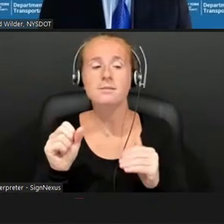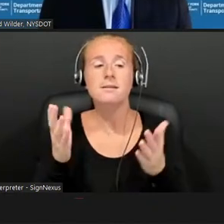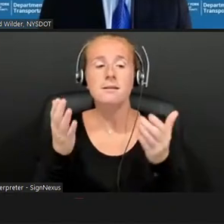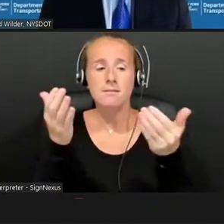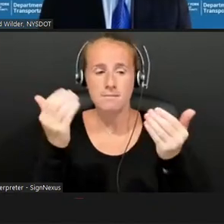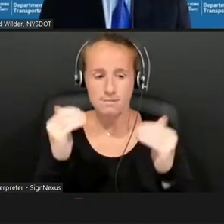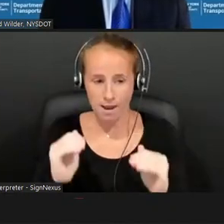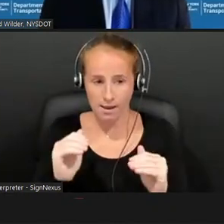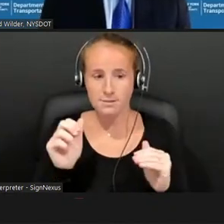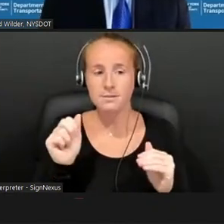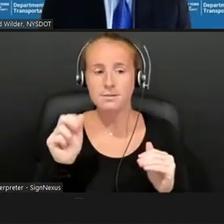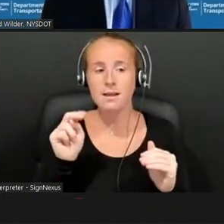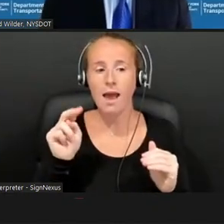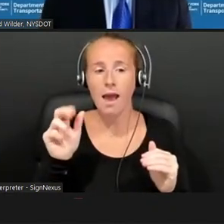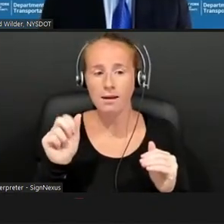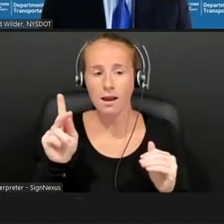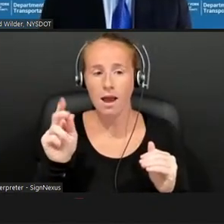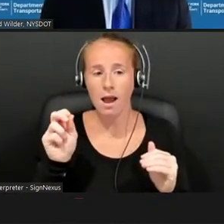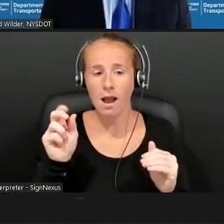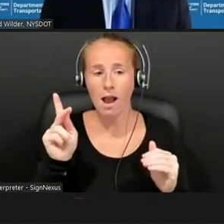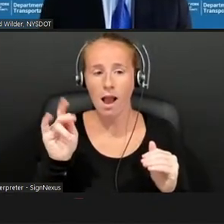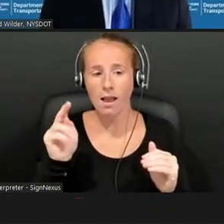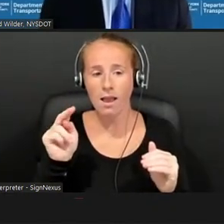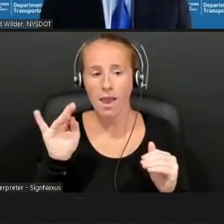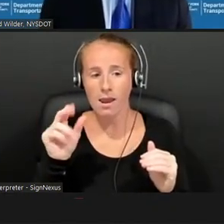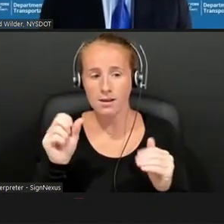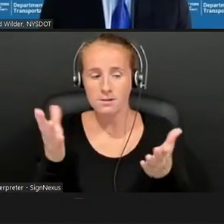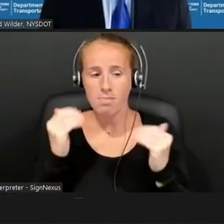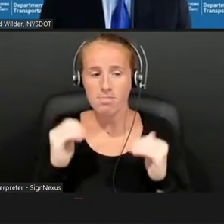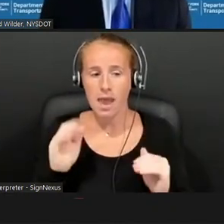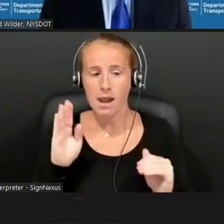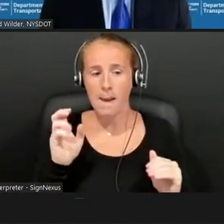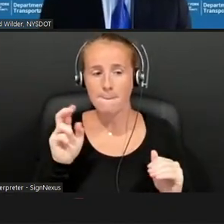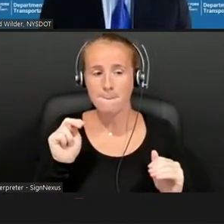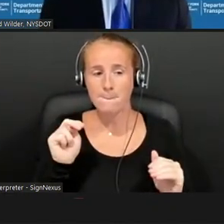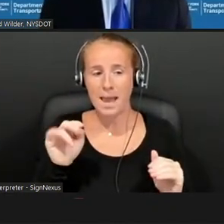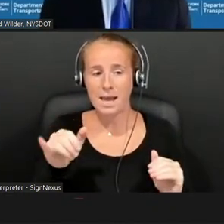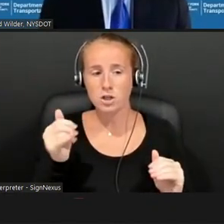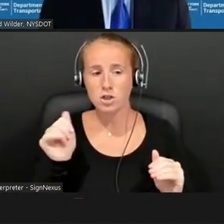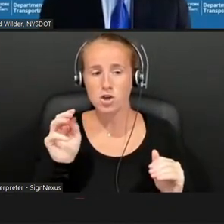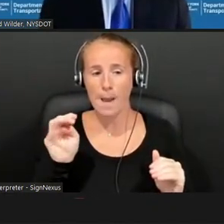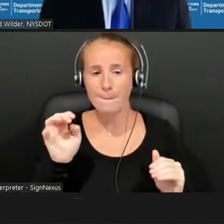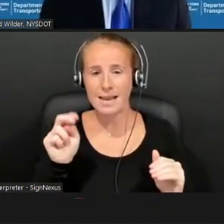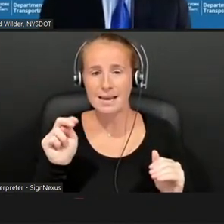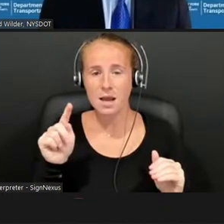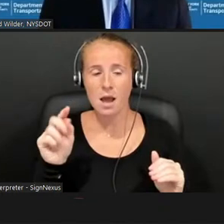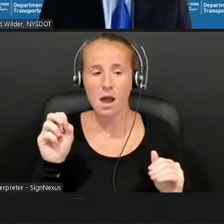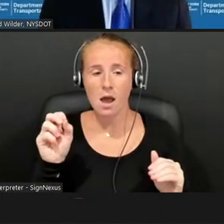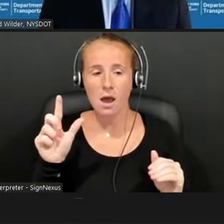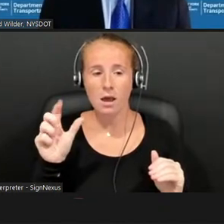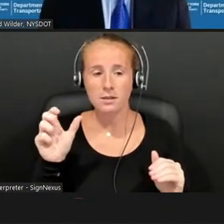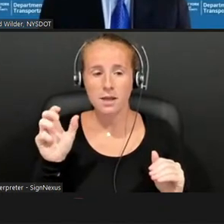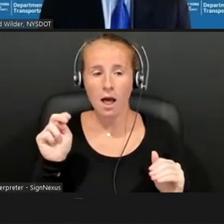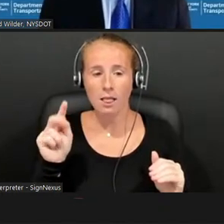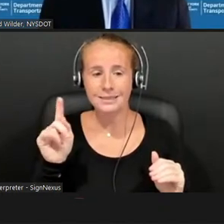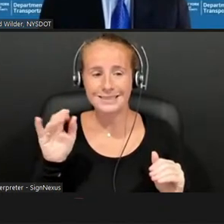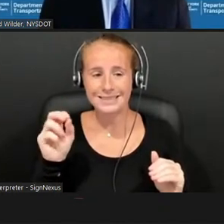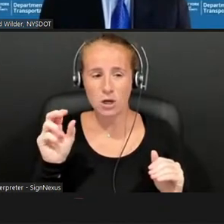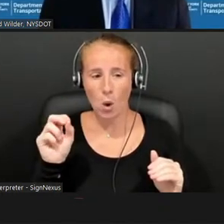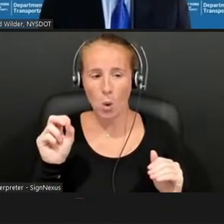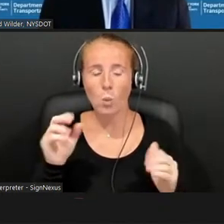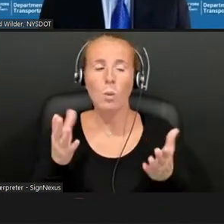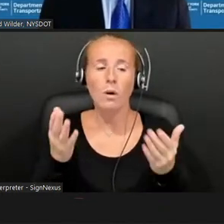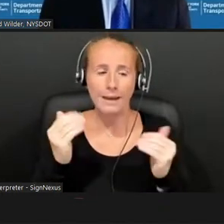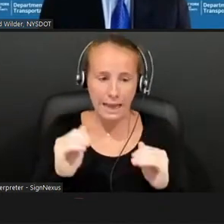is Anna kakinis followed by Benjamin Tolentino our next speaker is Benjamin